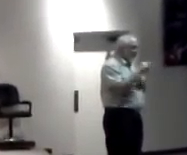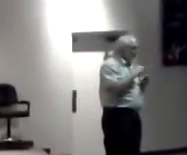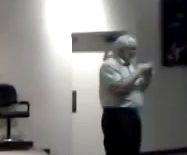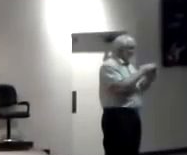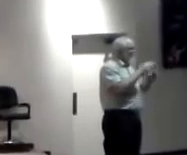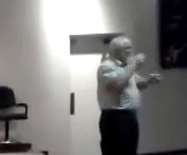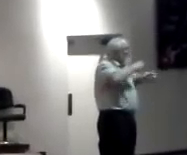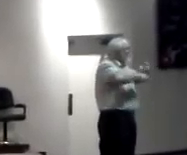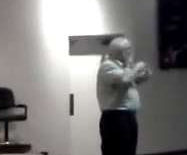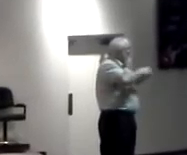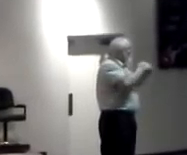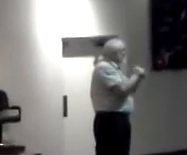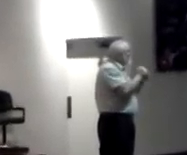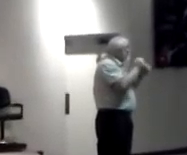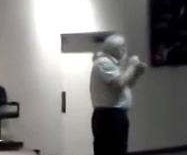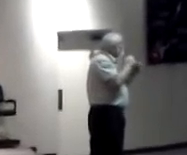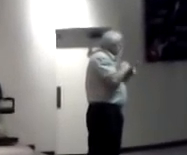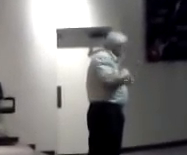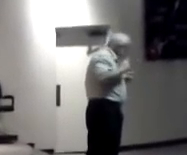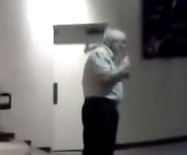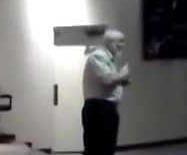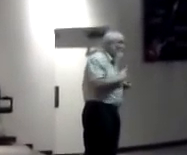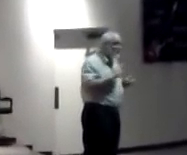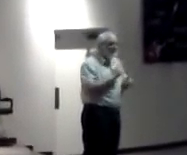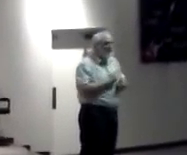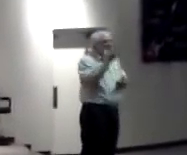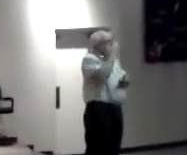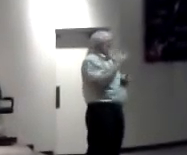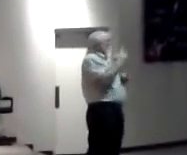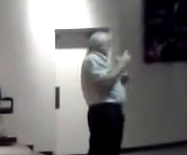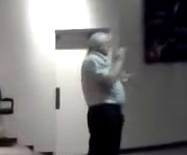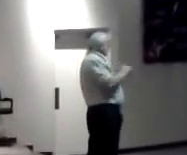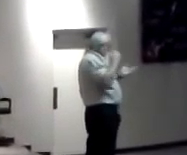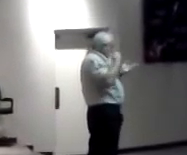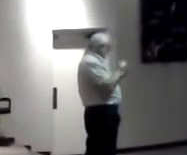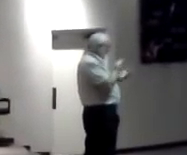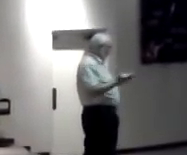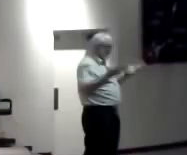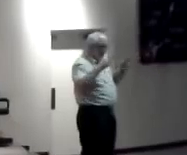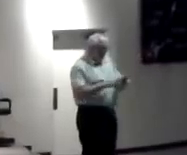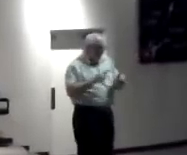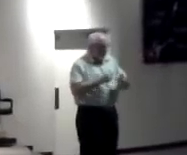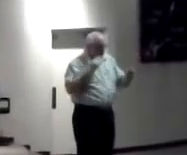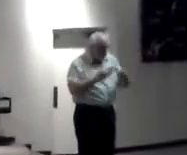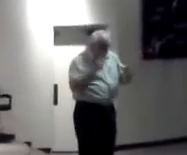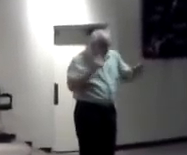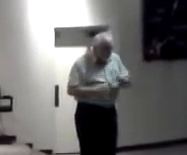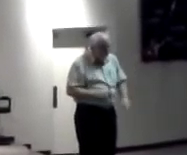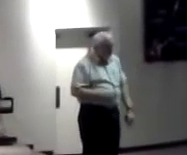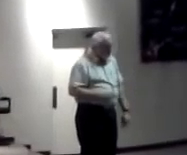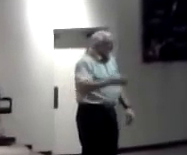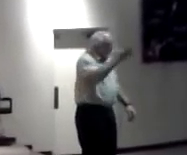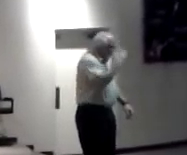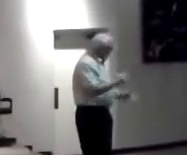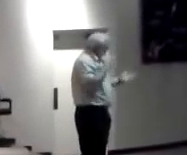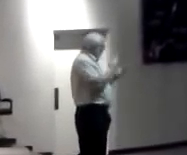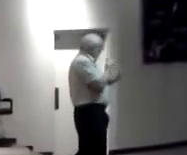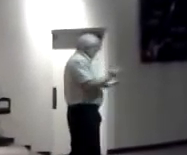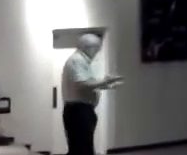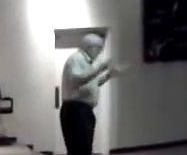The problem of pleasure. Why is it that good things happen to good people? Or why is it that good things happen at